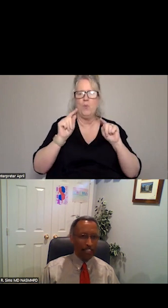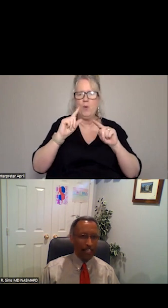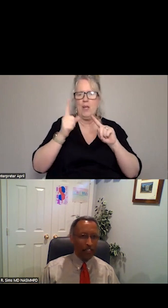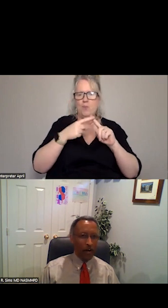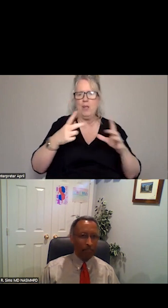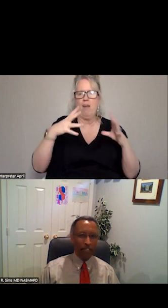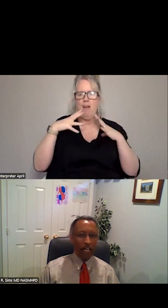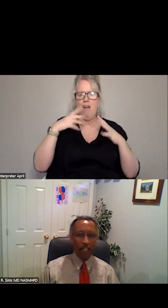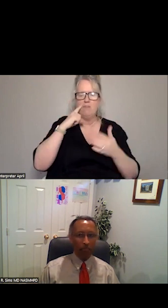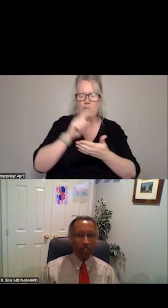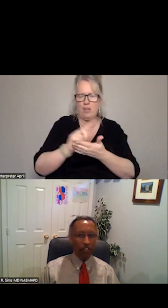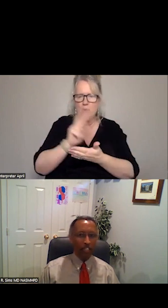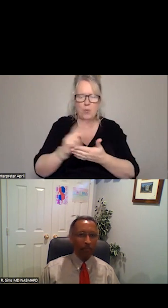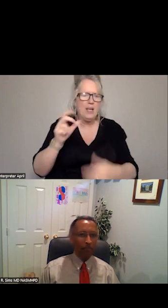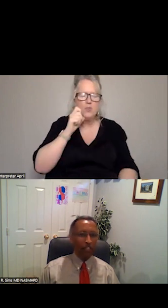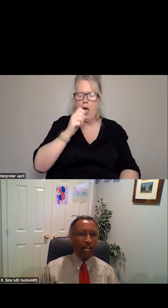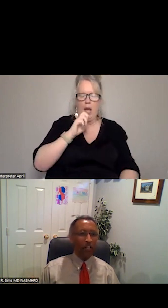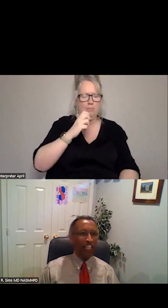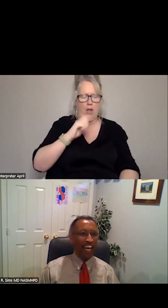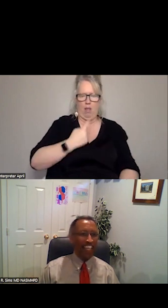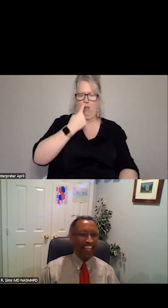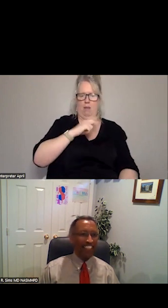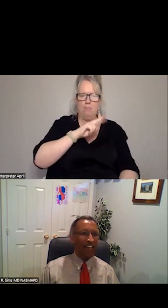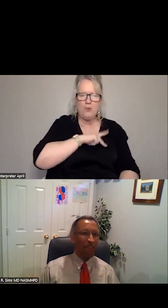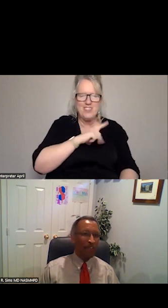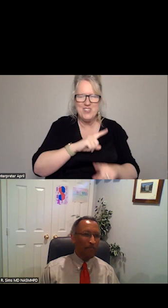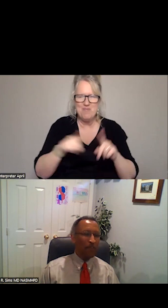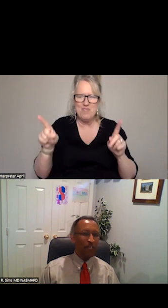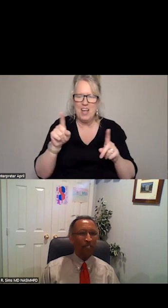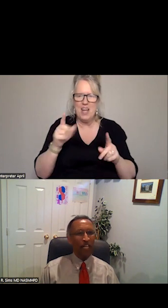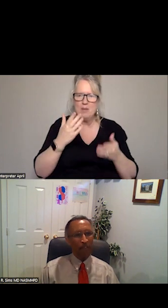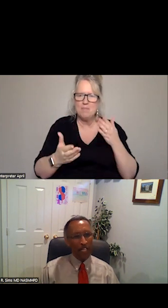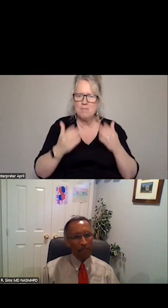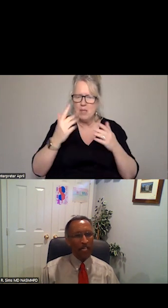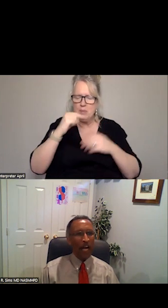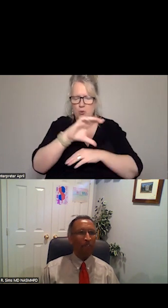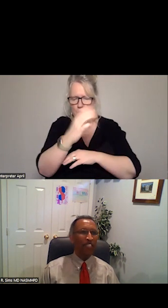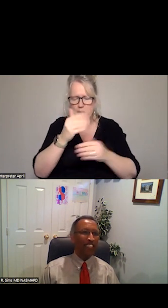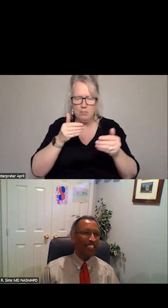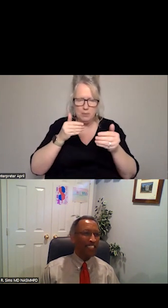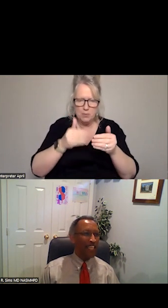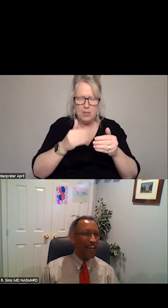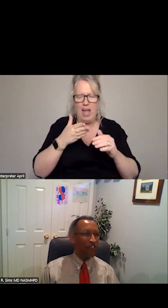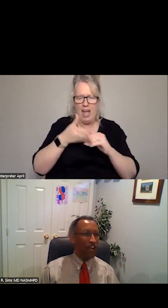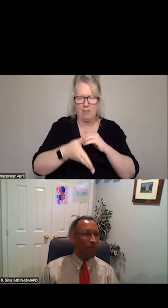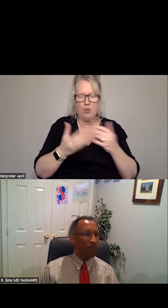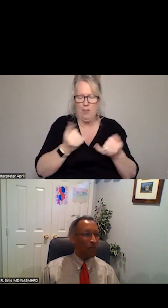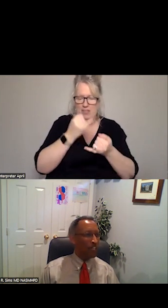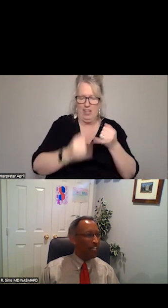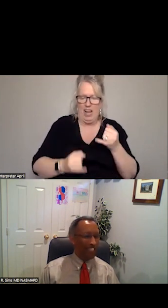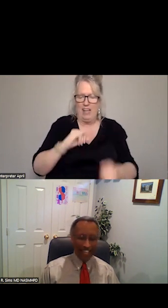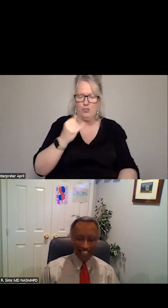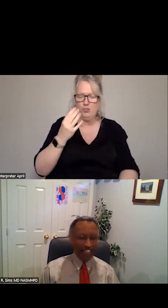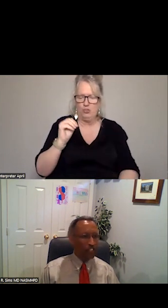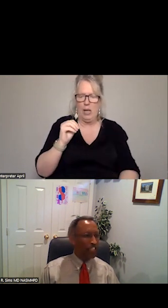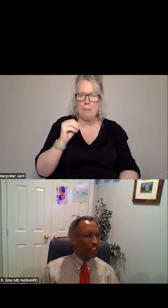of weeks. So I'm not taking it personally, but I'm just kind of looking at it as maybe with Christmas coming and the week afterwards, this is the last jam